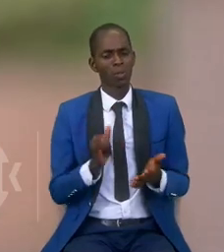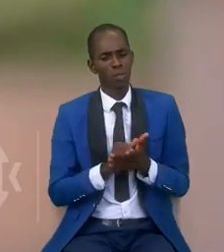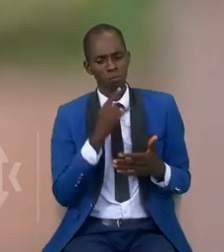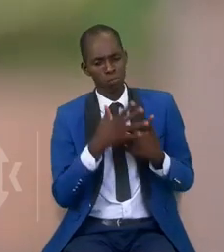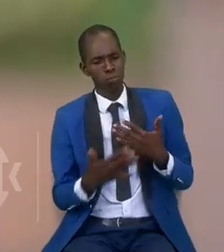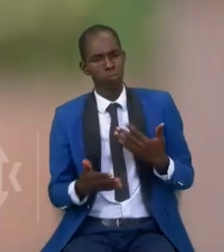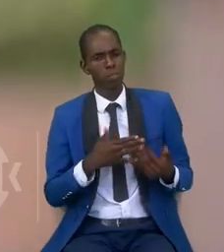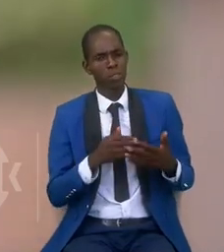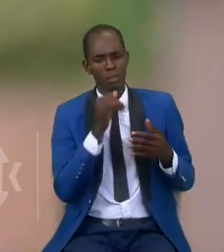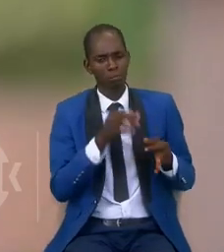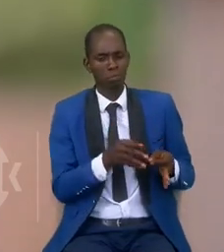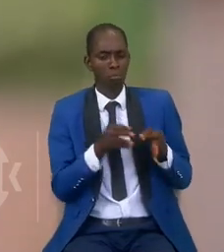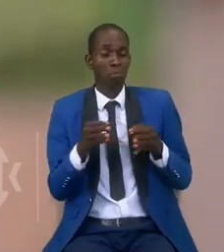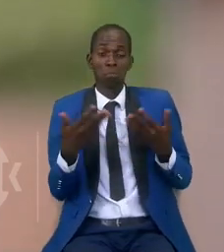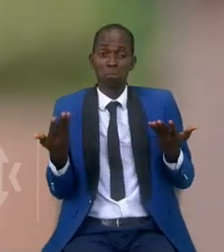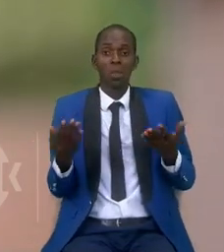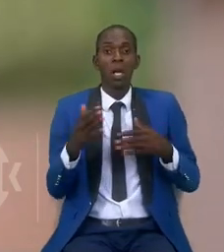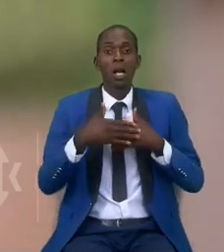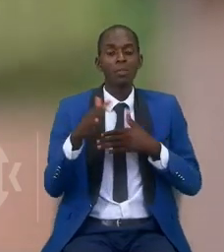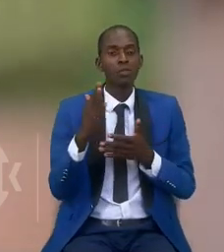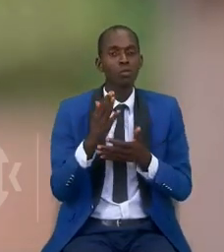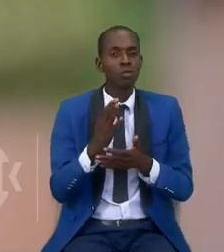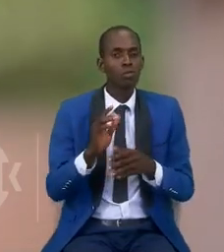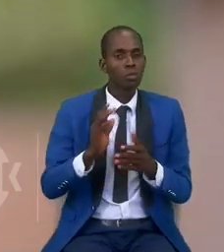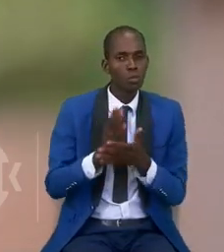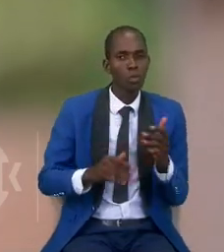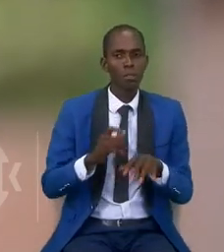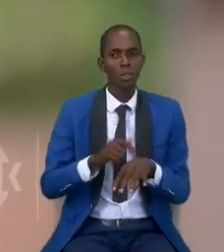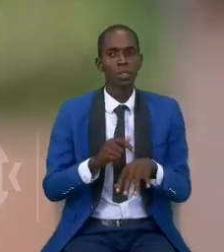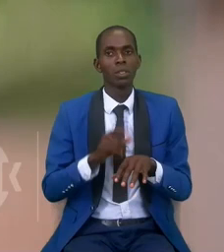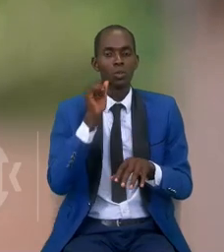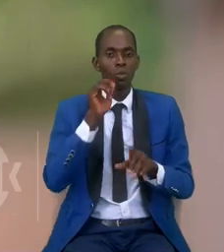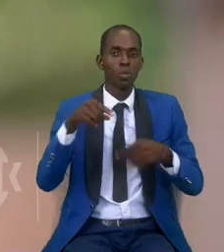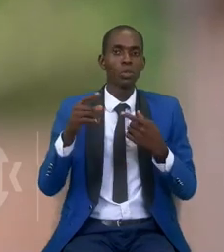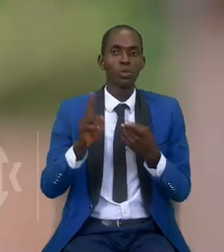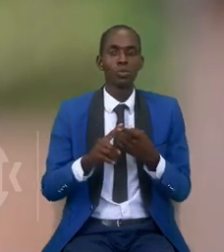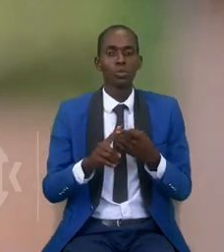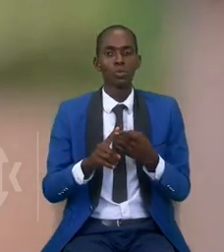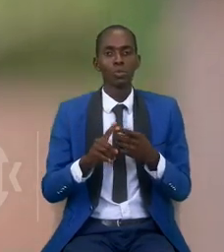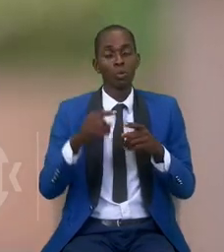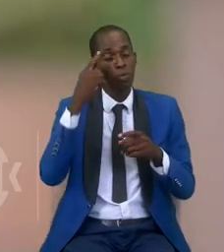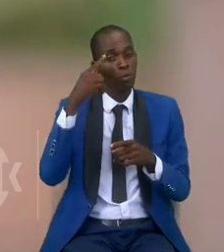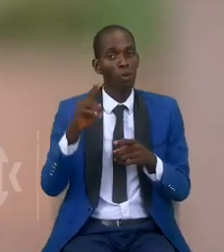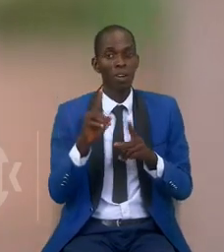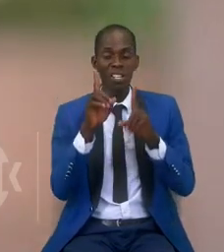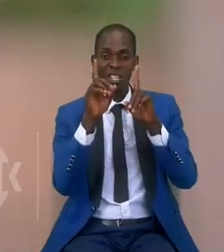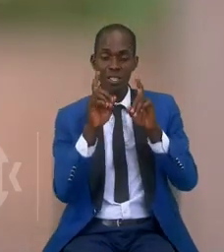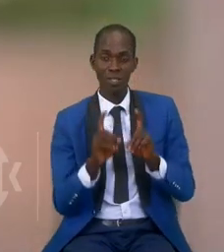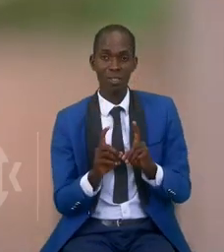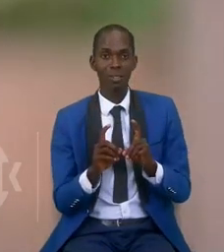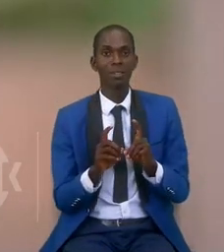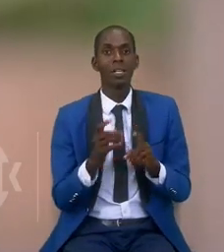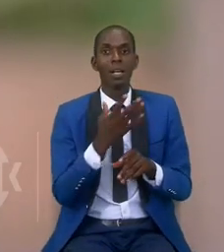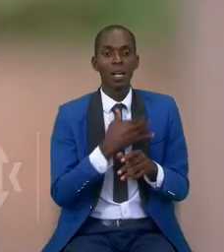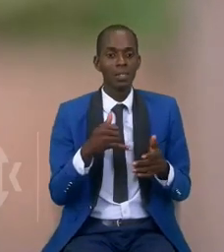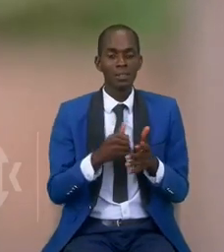took a pregnancy test that came out positive I wanted the hospital to see my gyne doctor he couldn't believe it he said I should go to